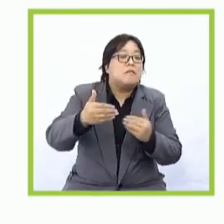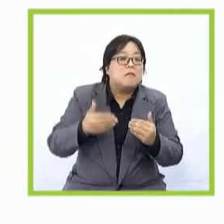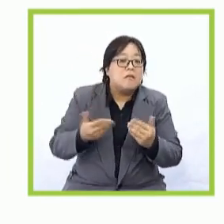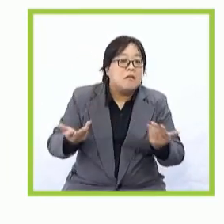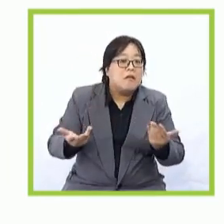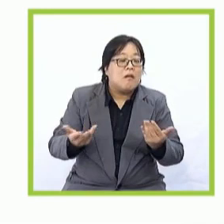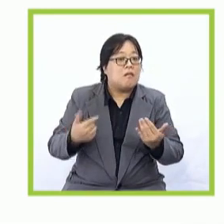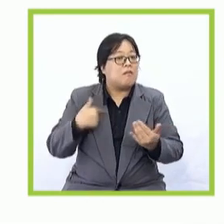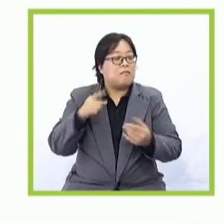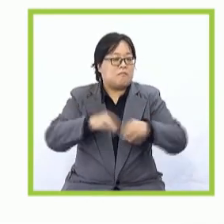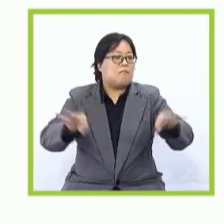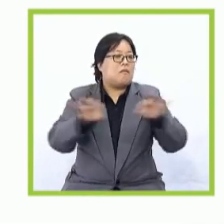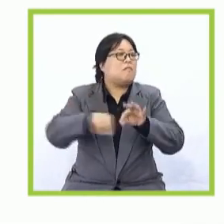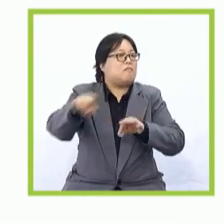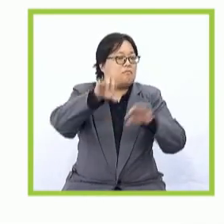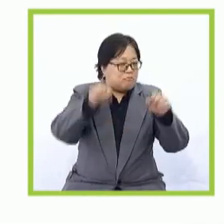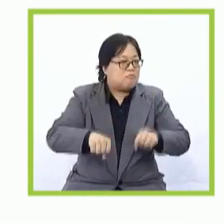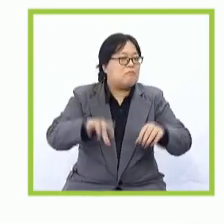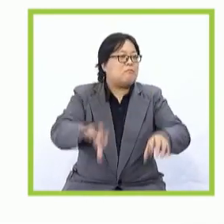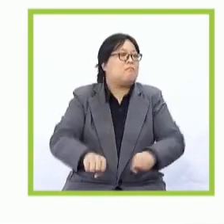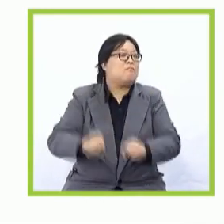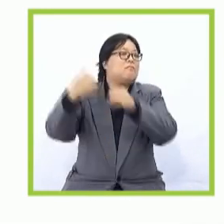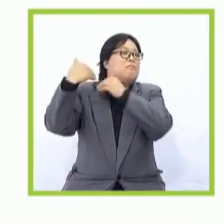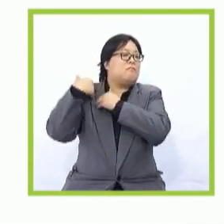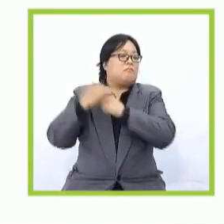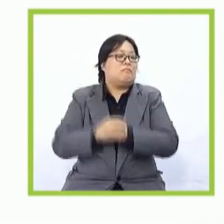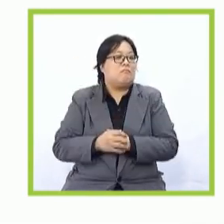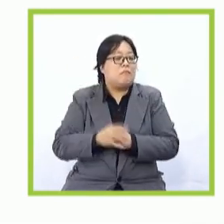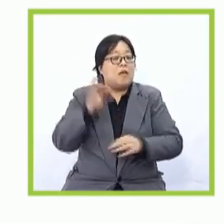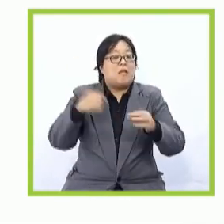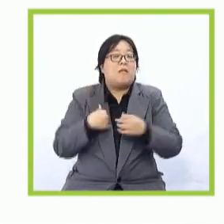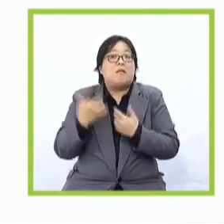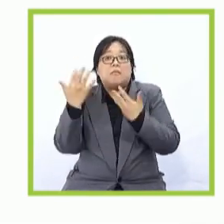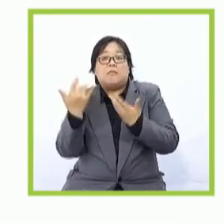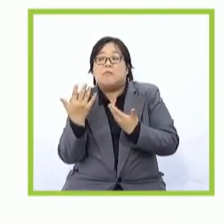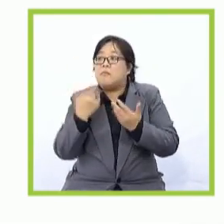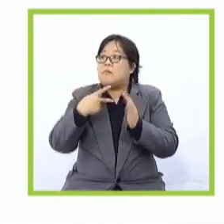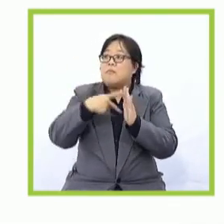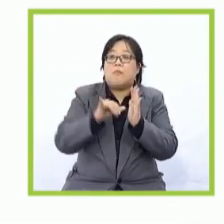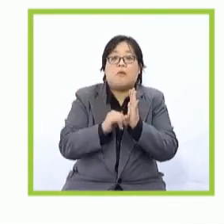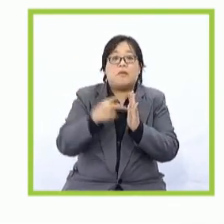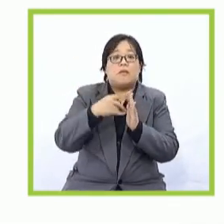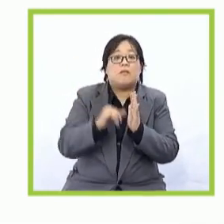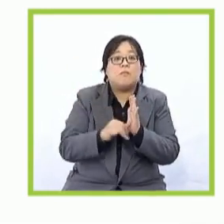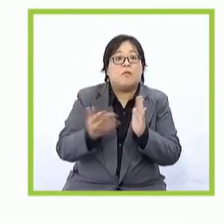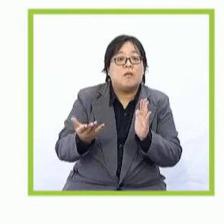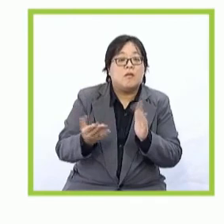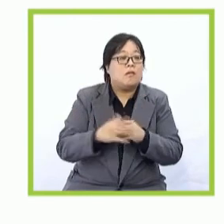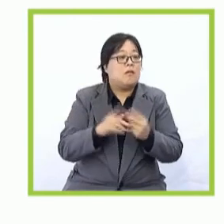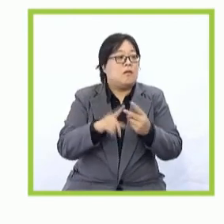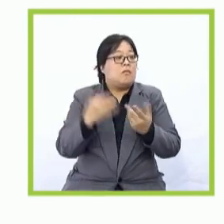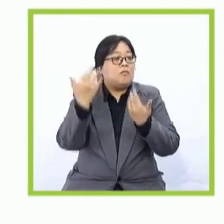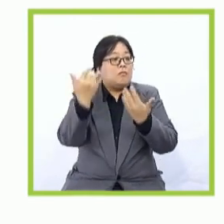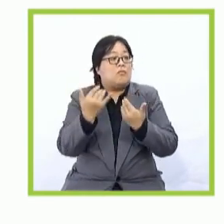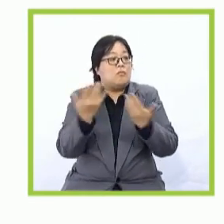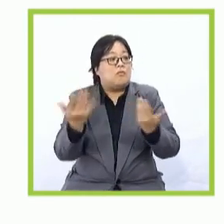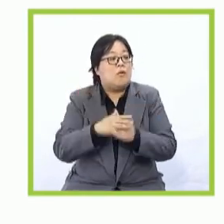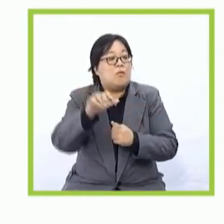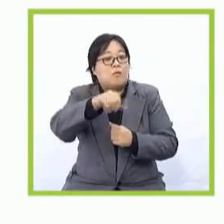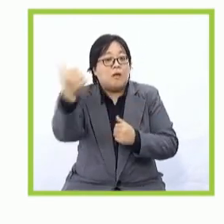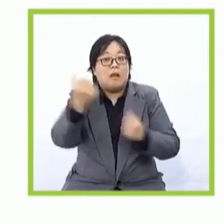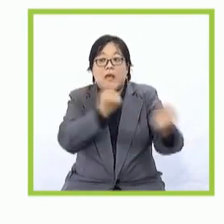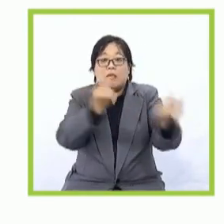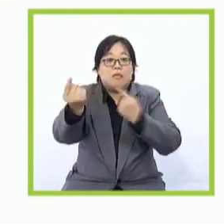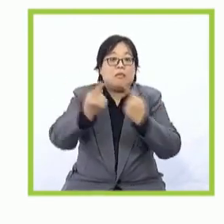we take it up. If we wait for the best policymakers, if we wait for those others to